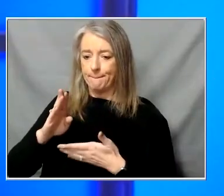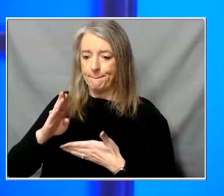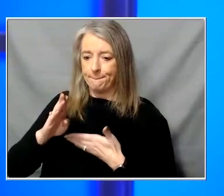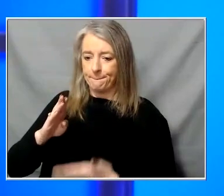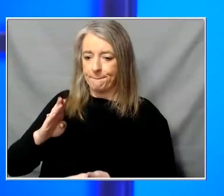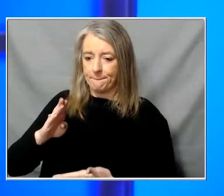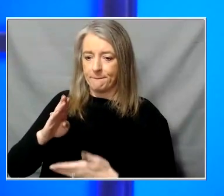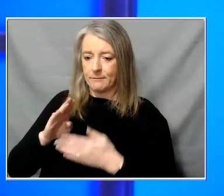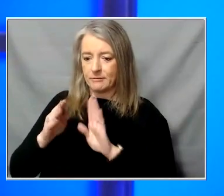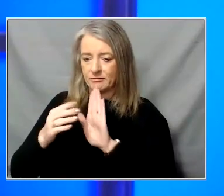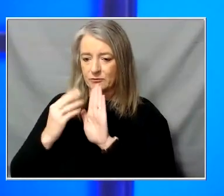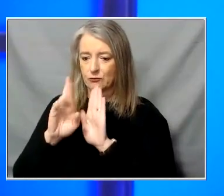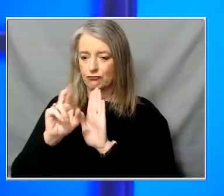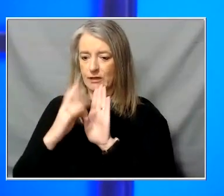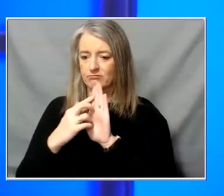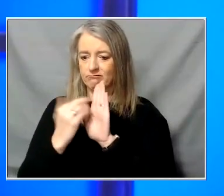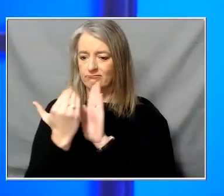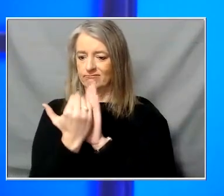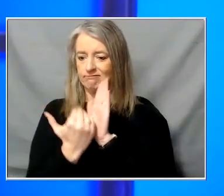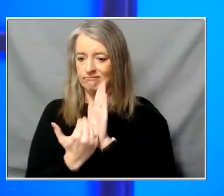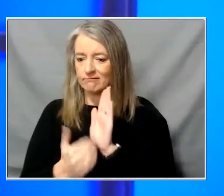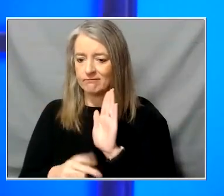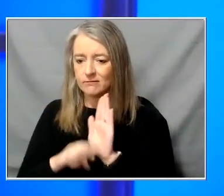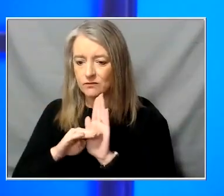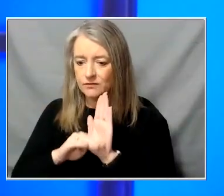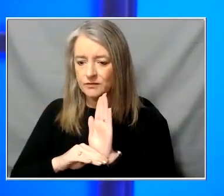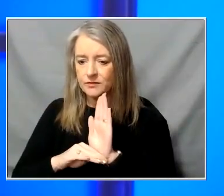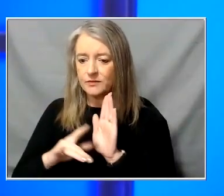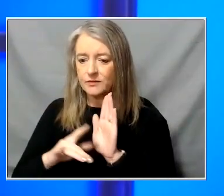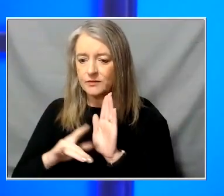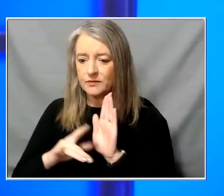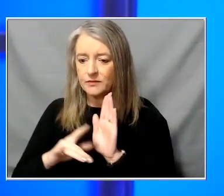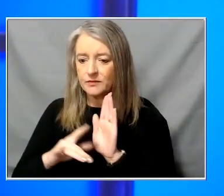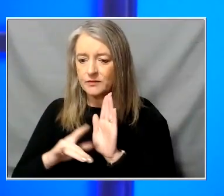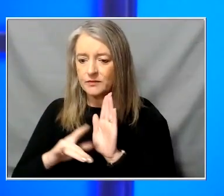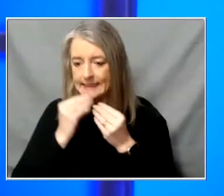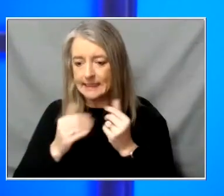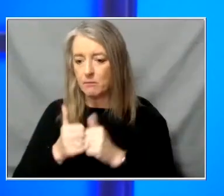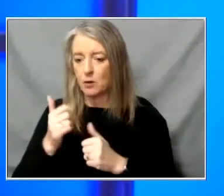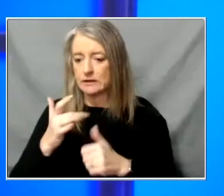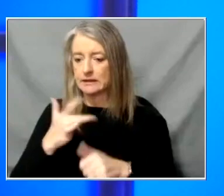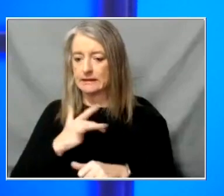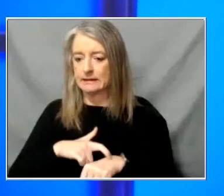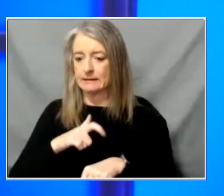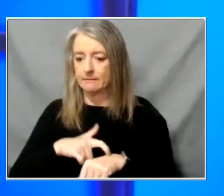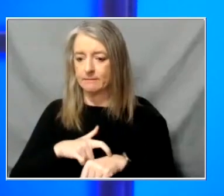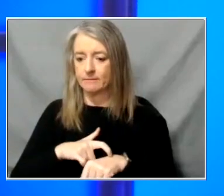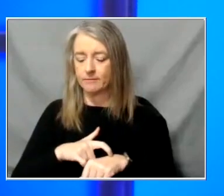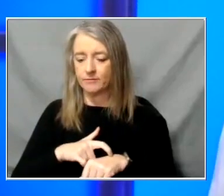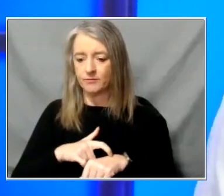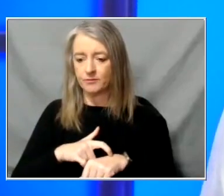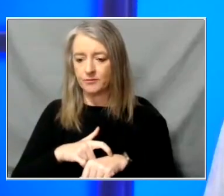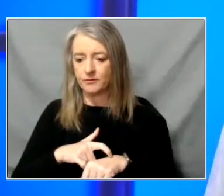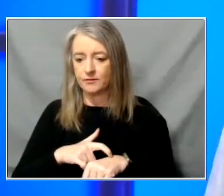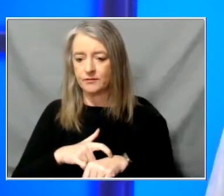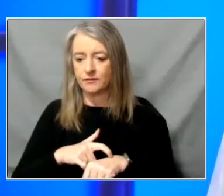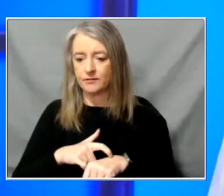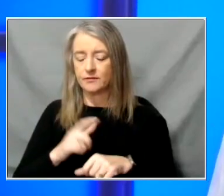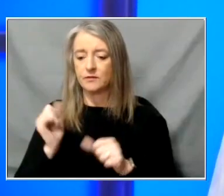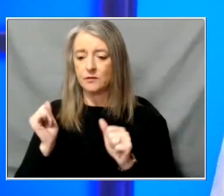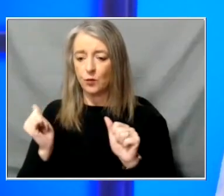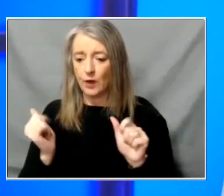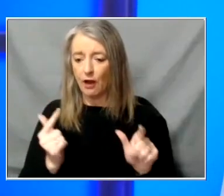doesn't cause or lend to the other. Kim had a question, and I don't know if she's just jumping in because you did mention it, but she wanted to know what organ takes over after